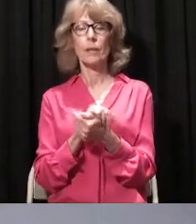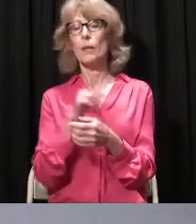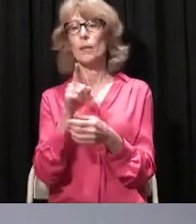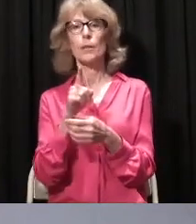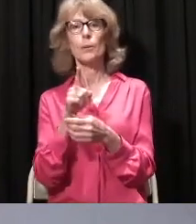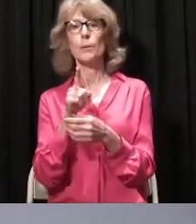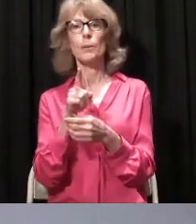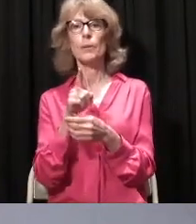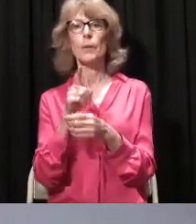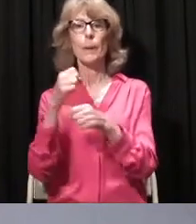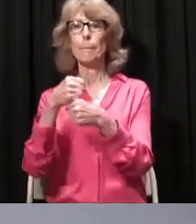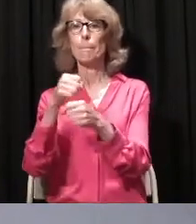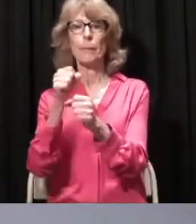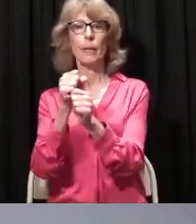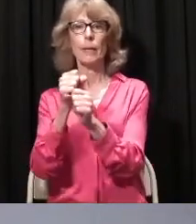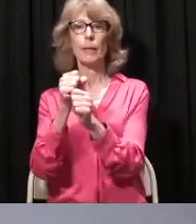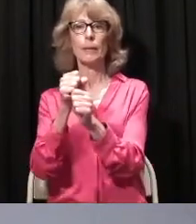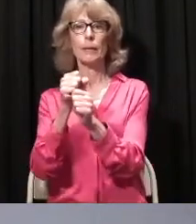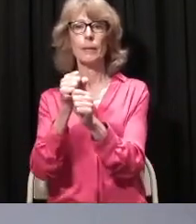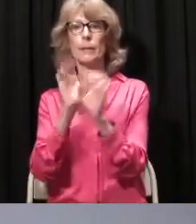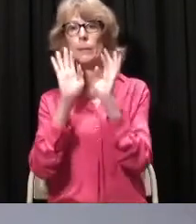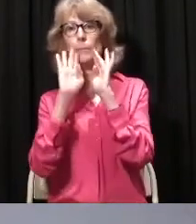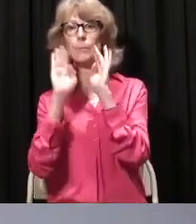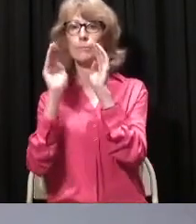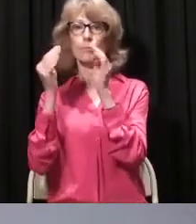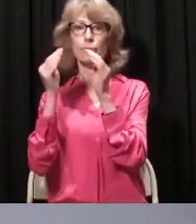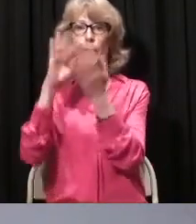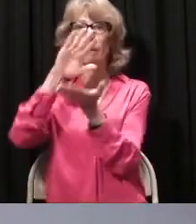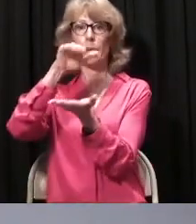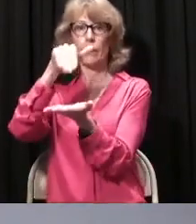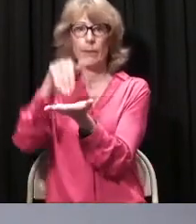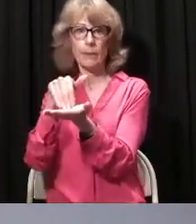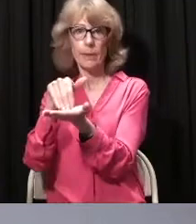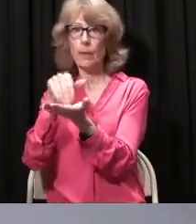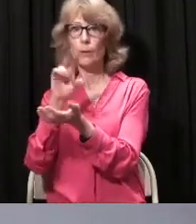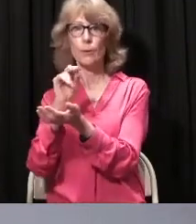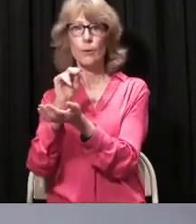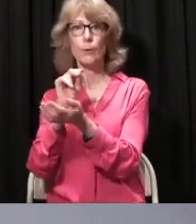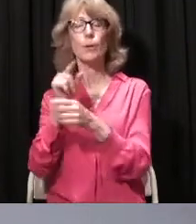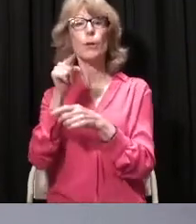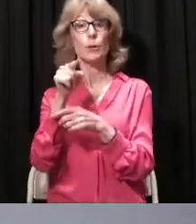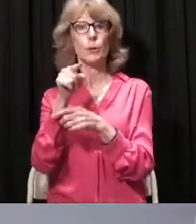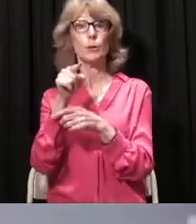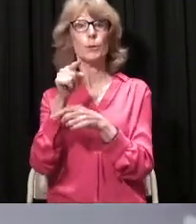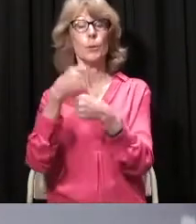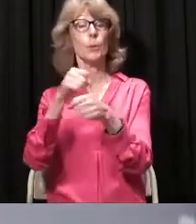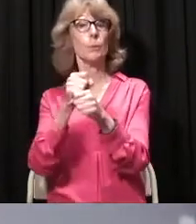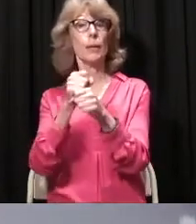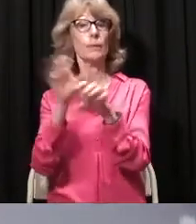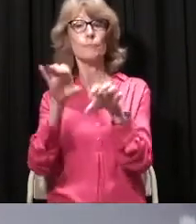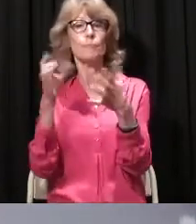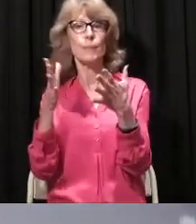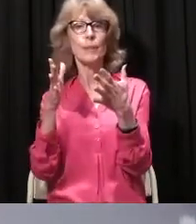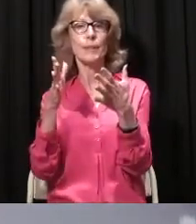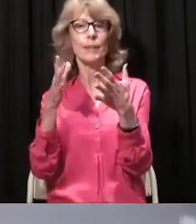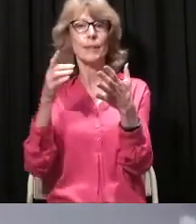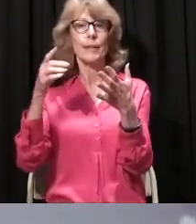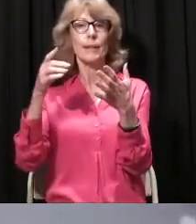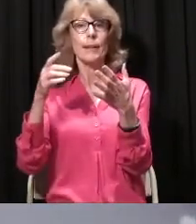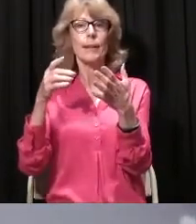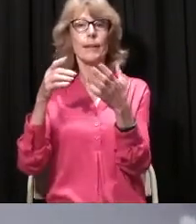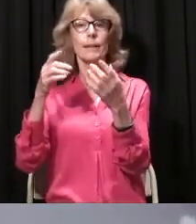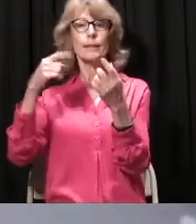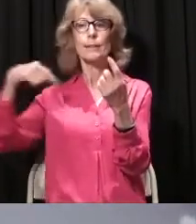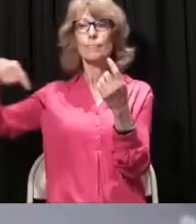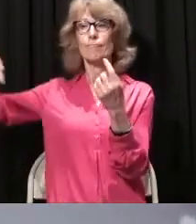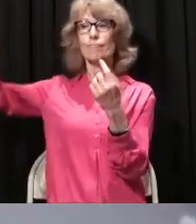to be in the middle. You were actually made to be in orbit. Like you were designed to